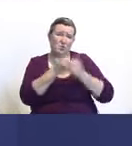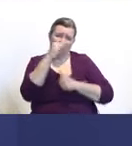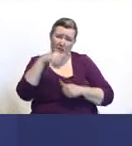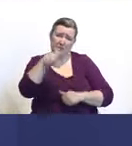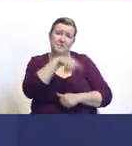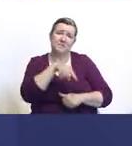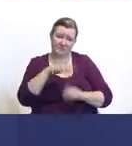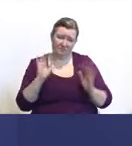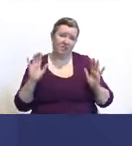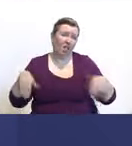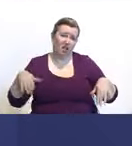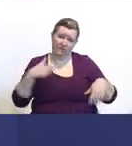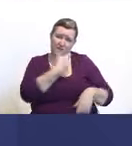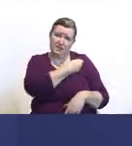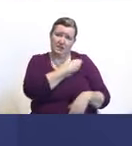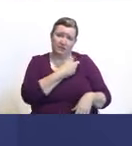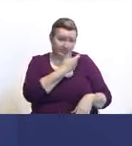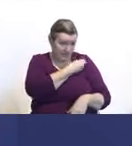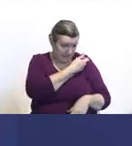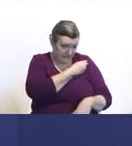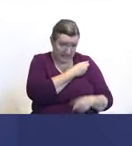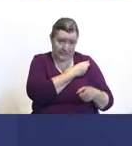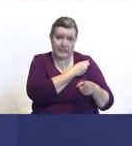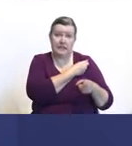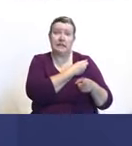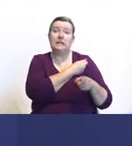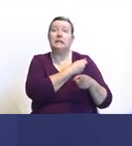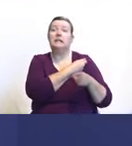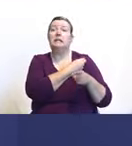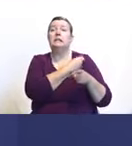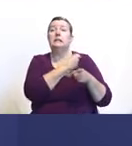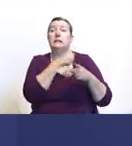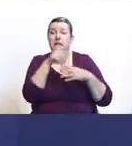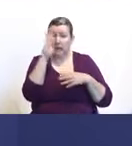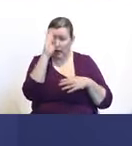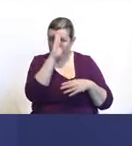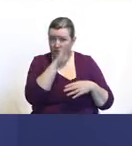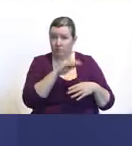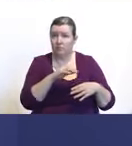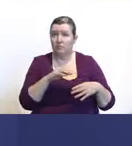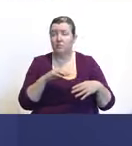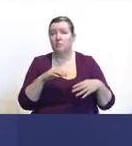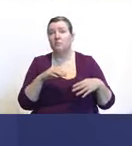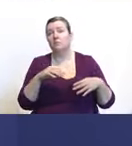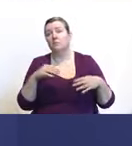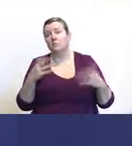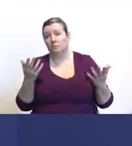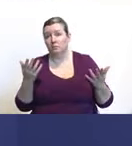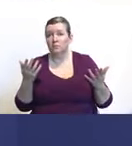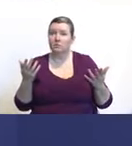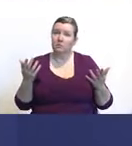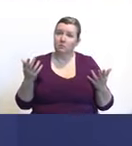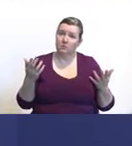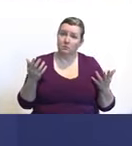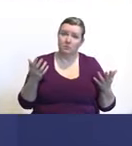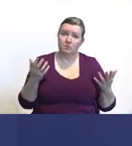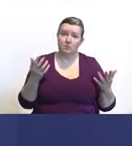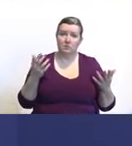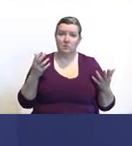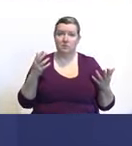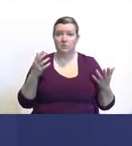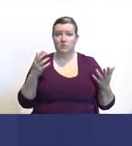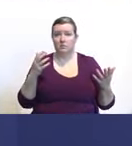that are vaccinated right now in the hospital, of the 50% of the 920 that